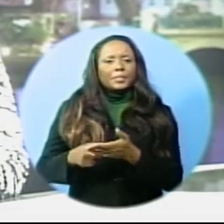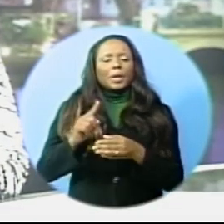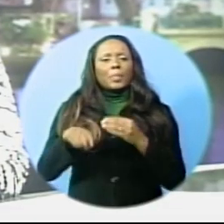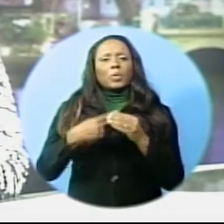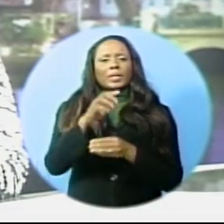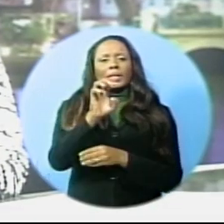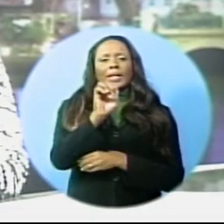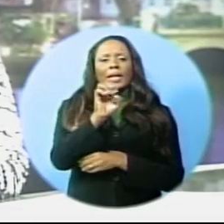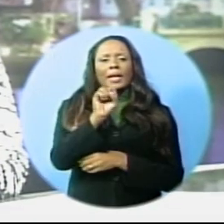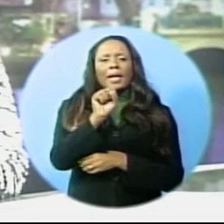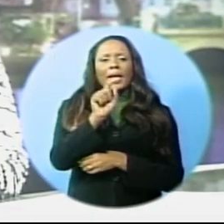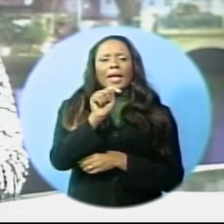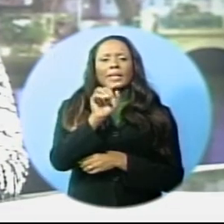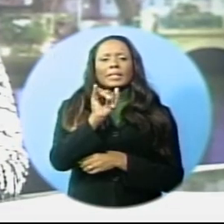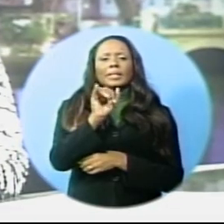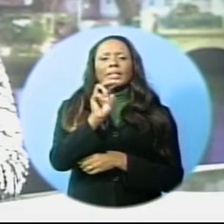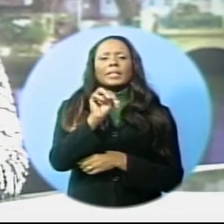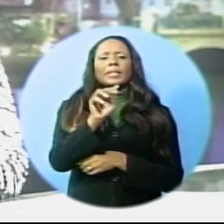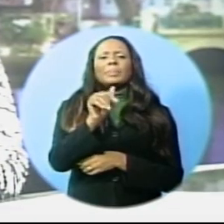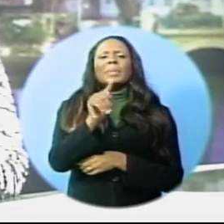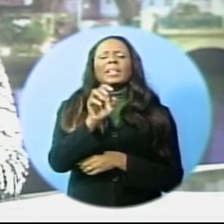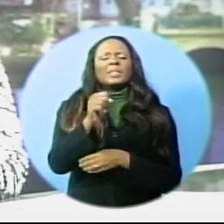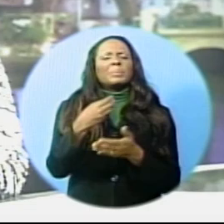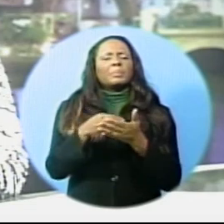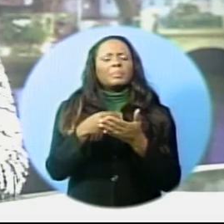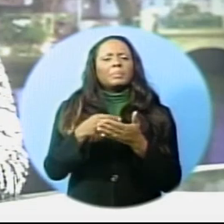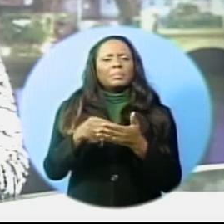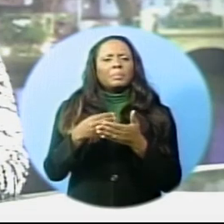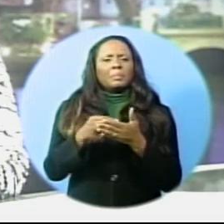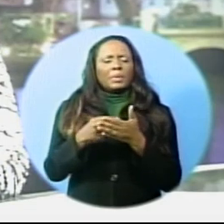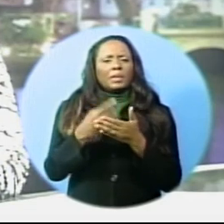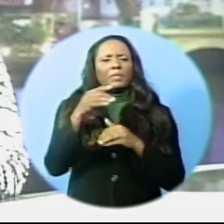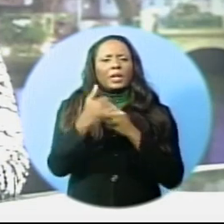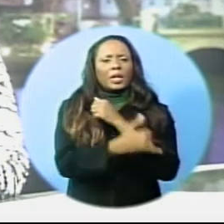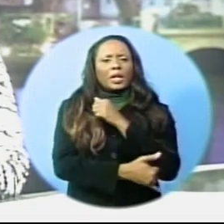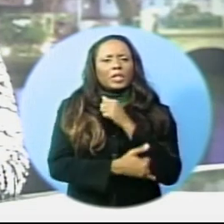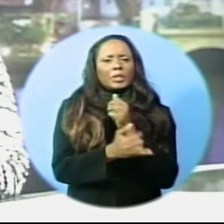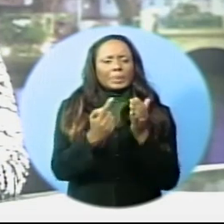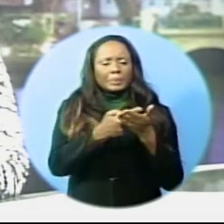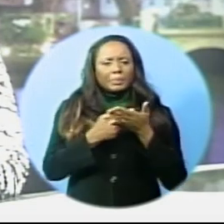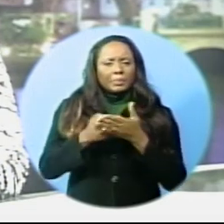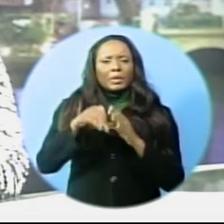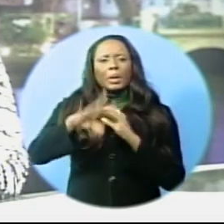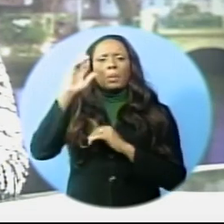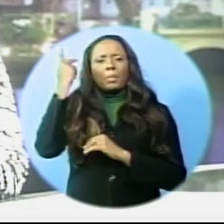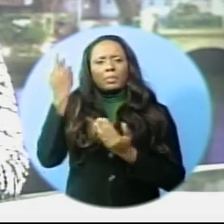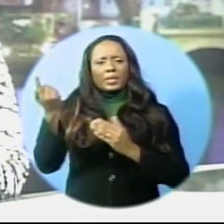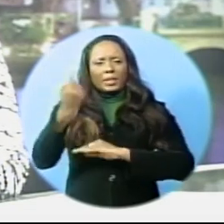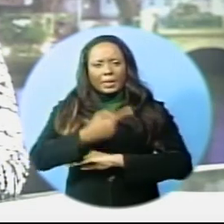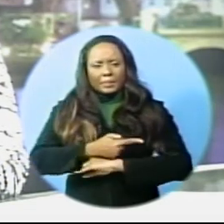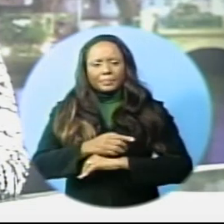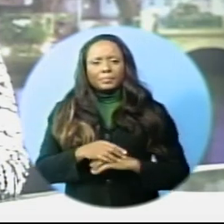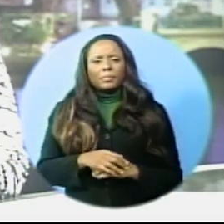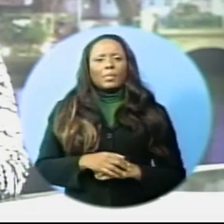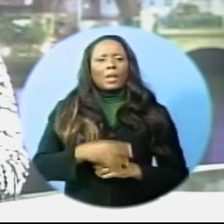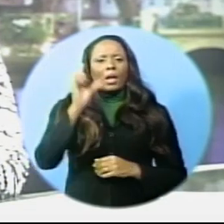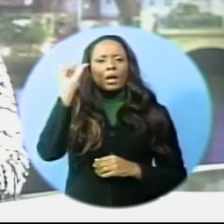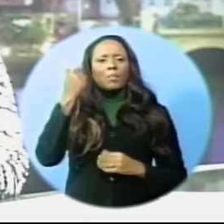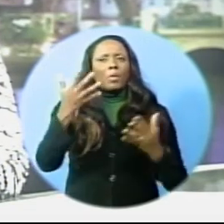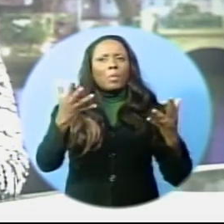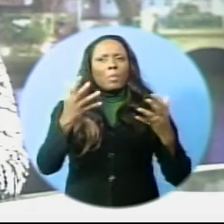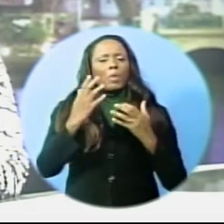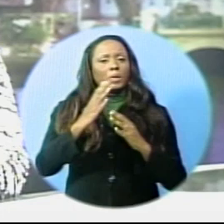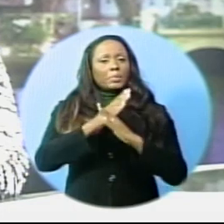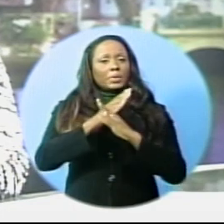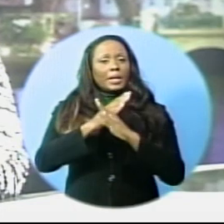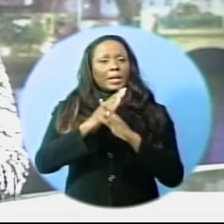estimates of expenditure continued in the Upper House of Parliament today. We heard that government is working to protect the pensions of